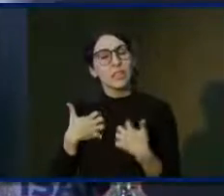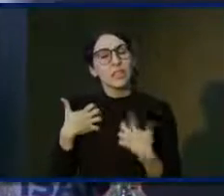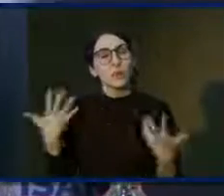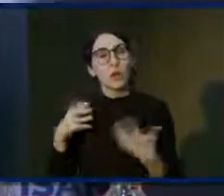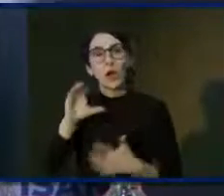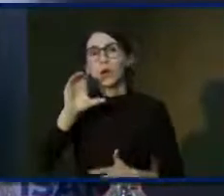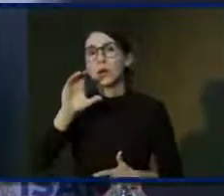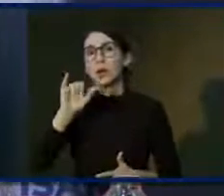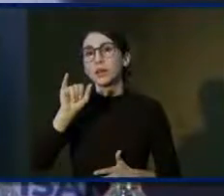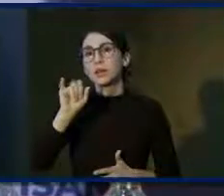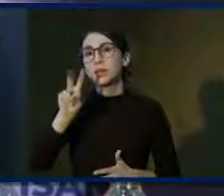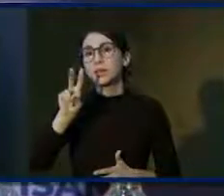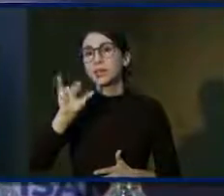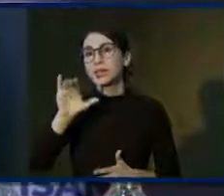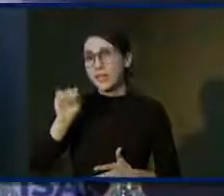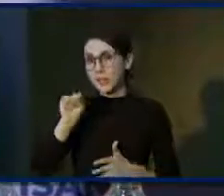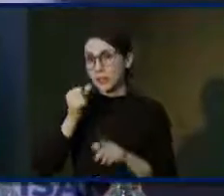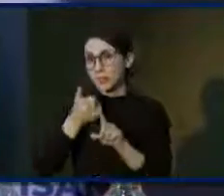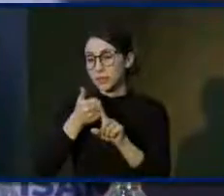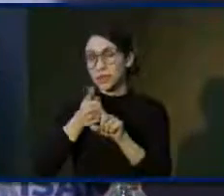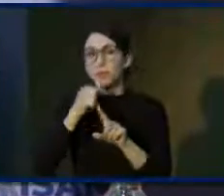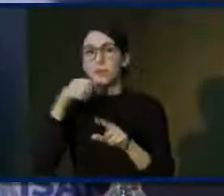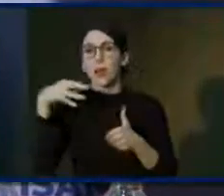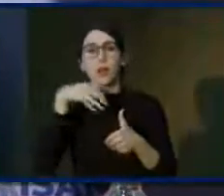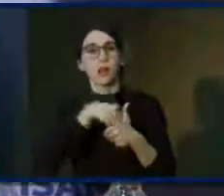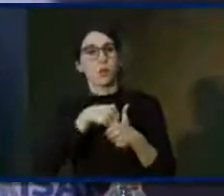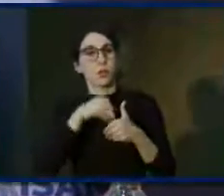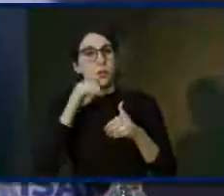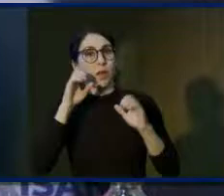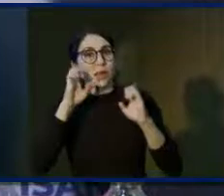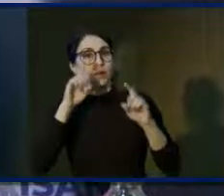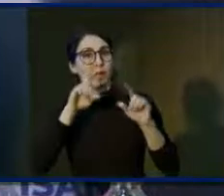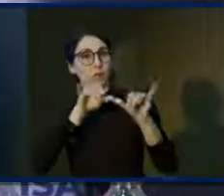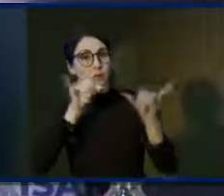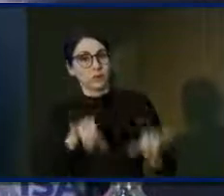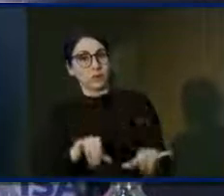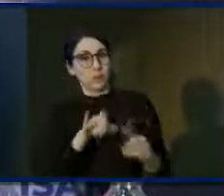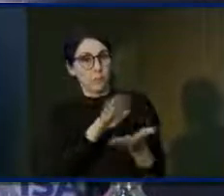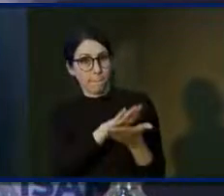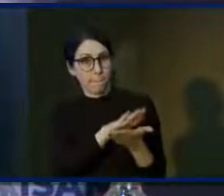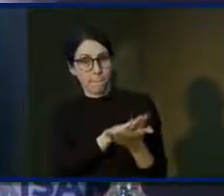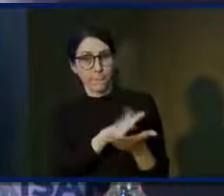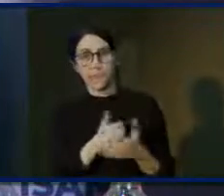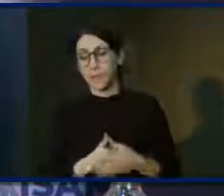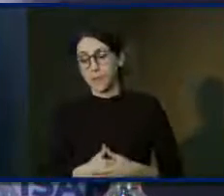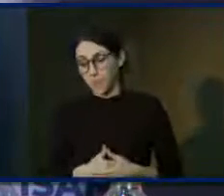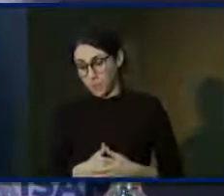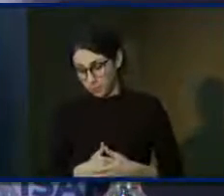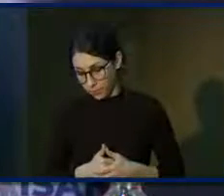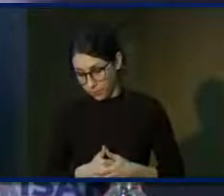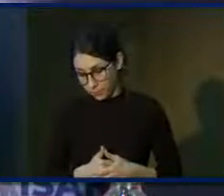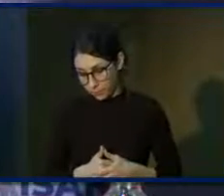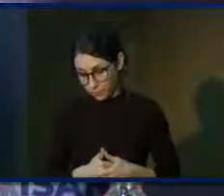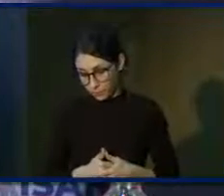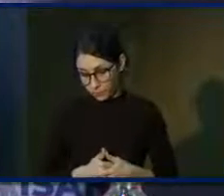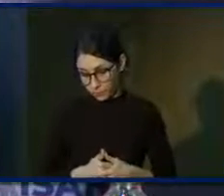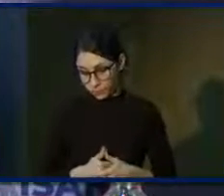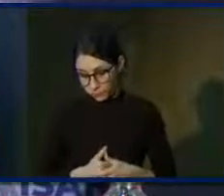not a part of our educational system. And I think that we need to